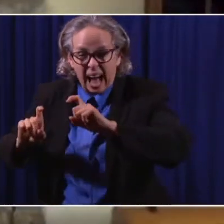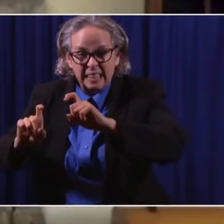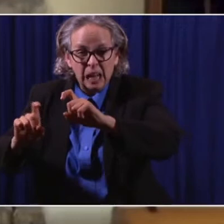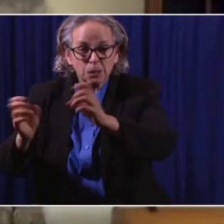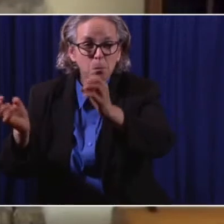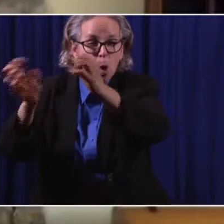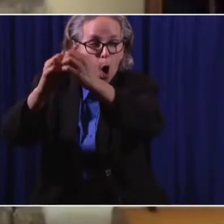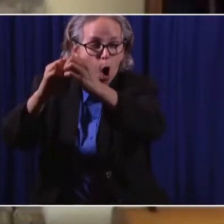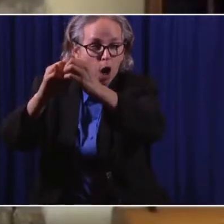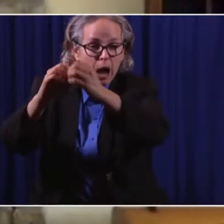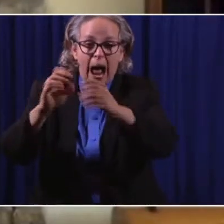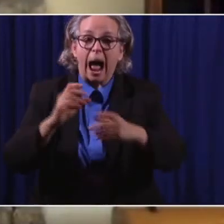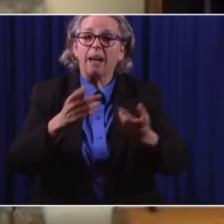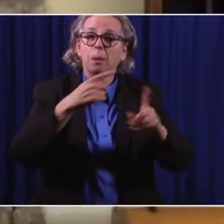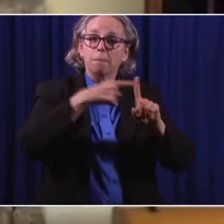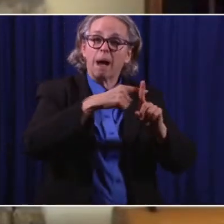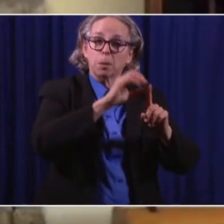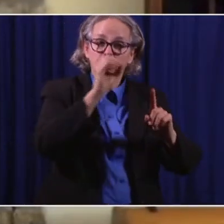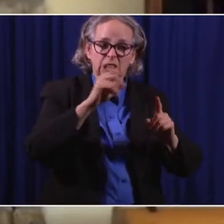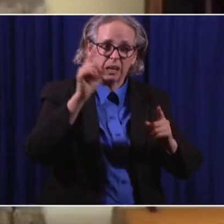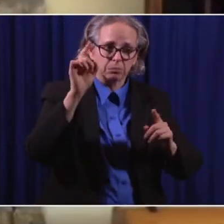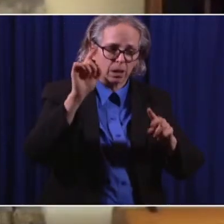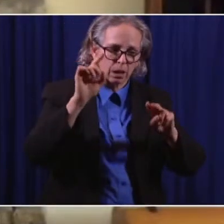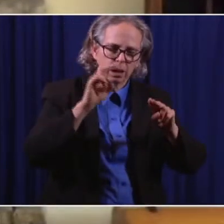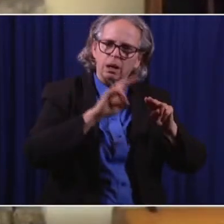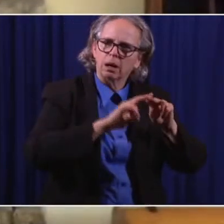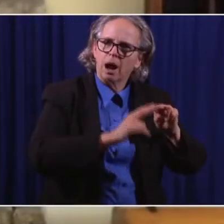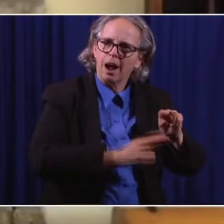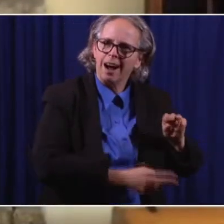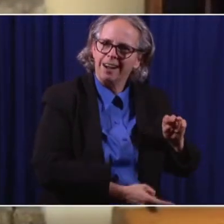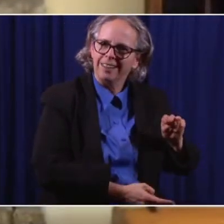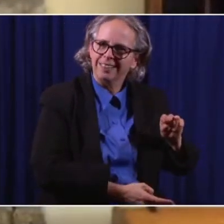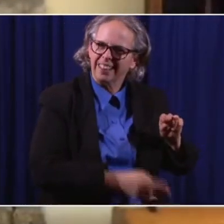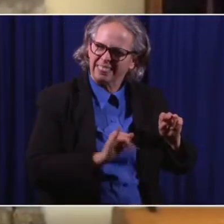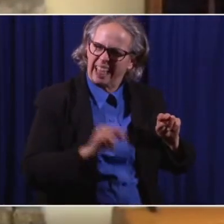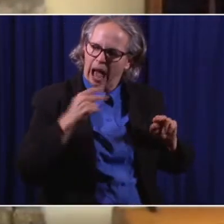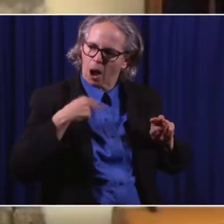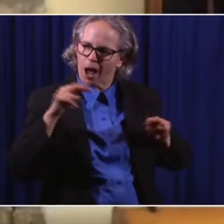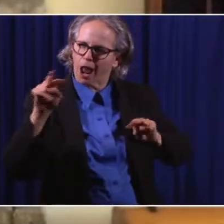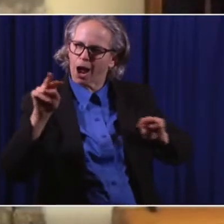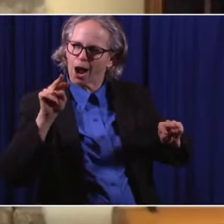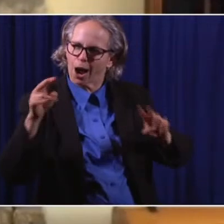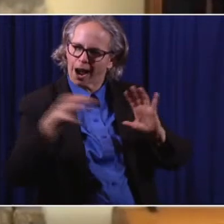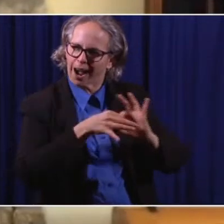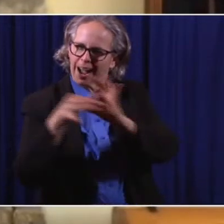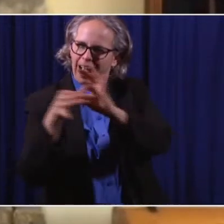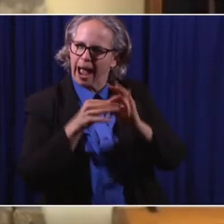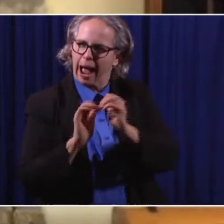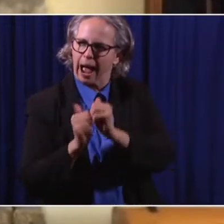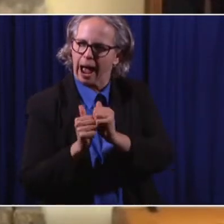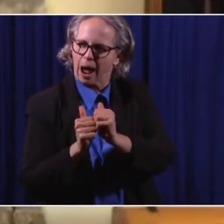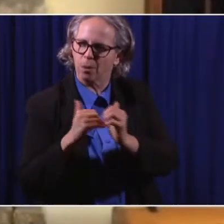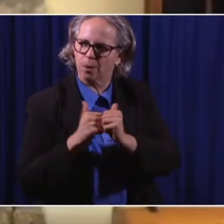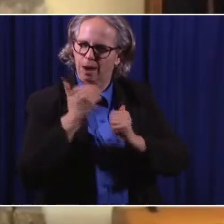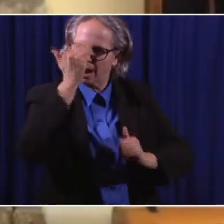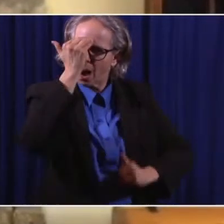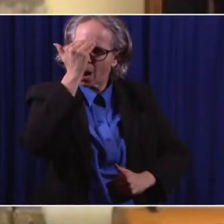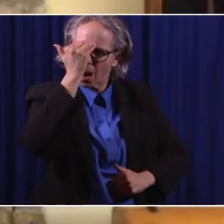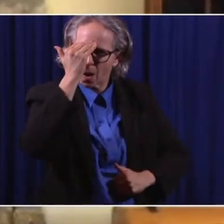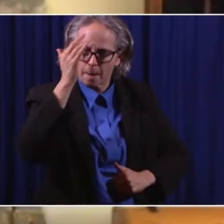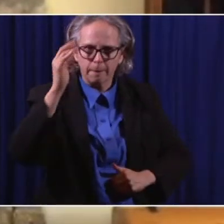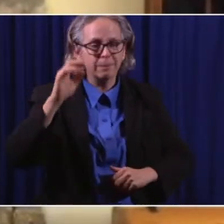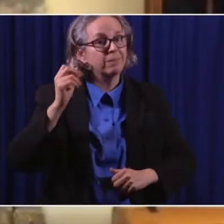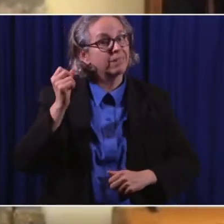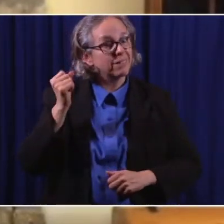would expect, and testing many people who don't have symptoms now, you would expect that the positivity would go